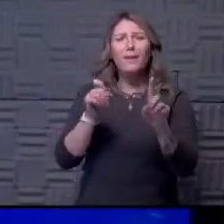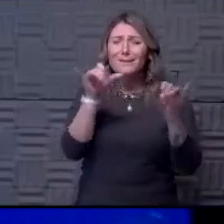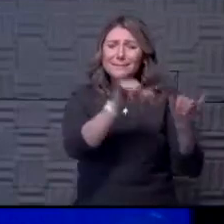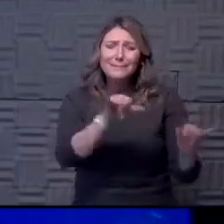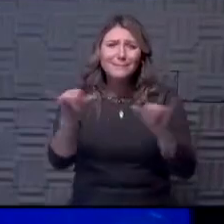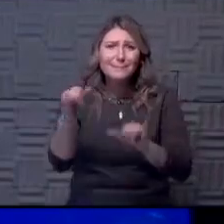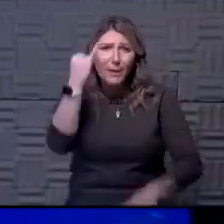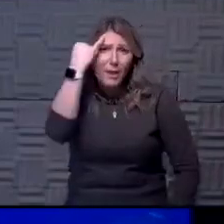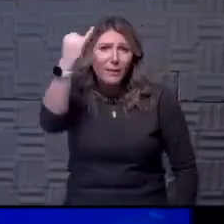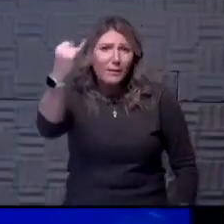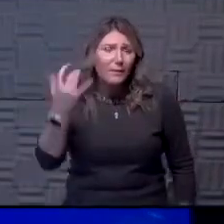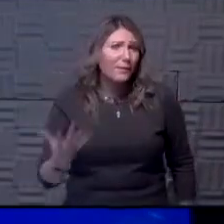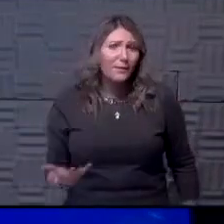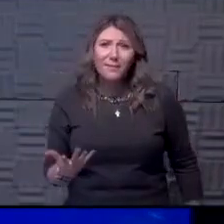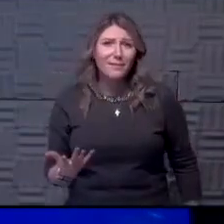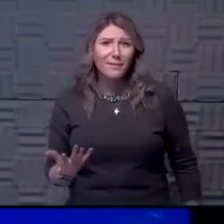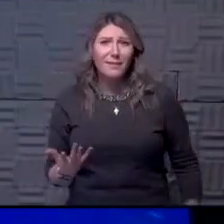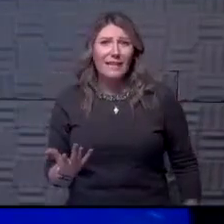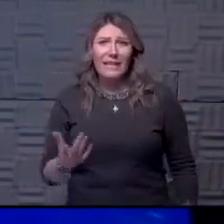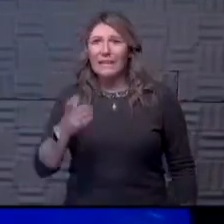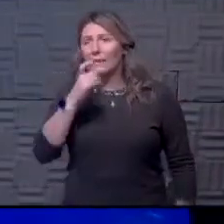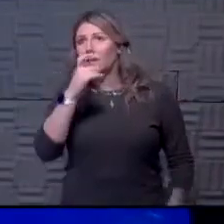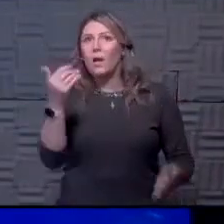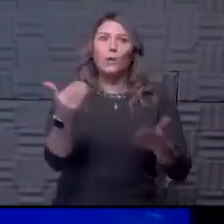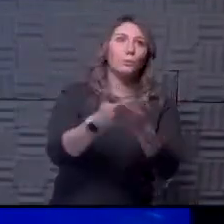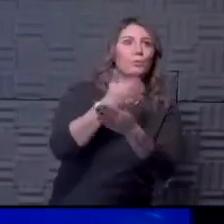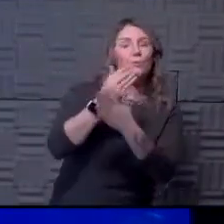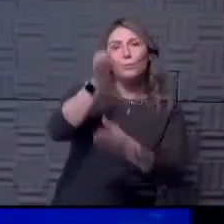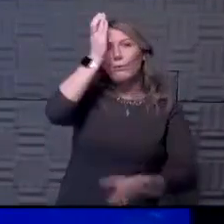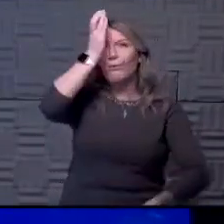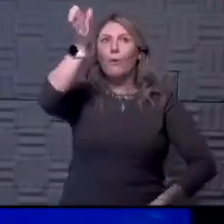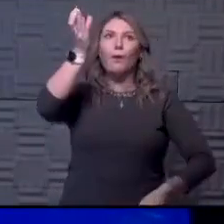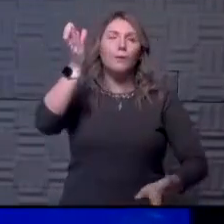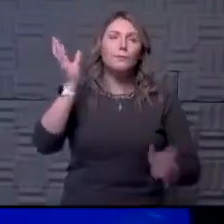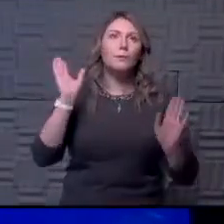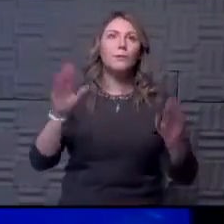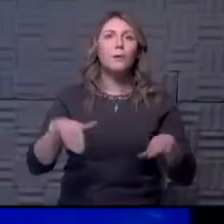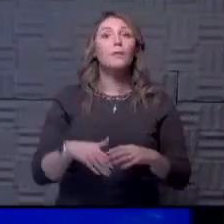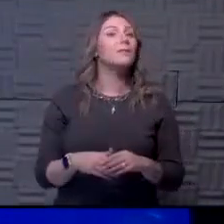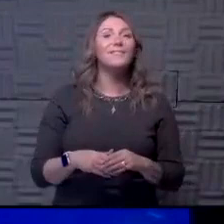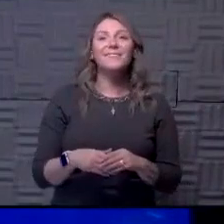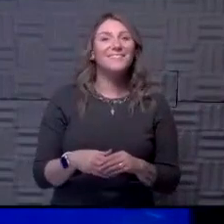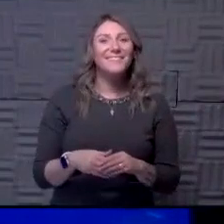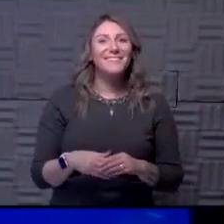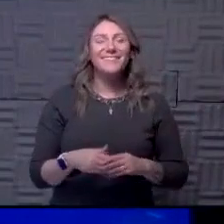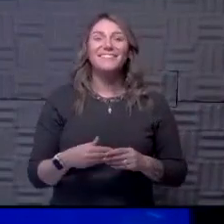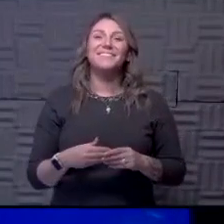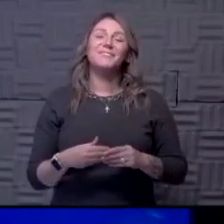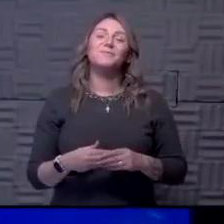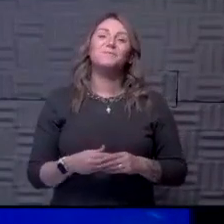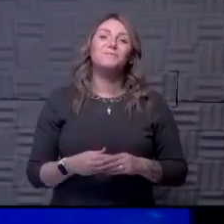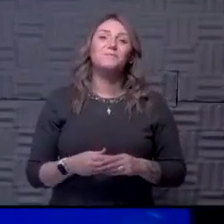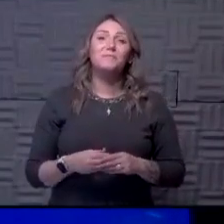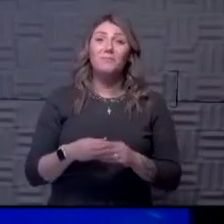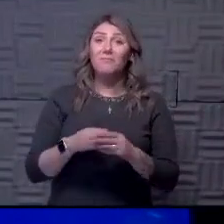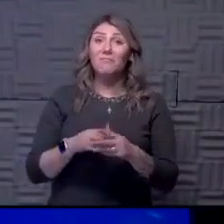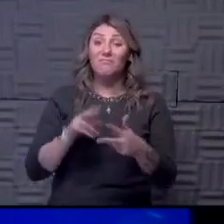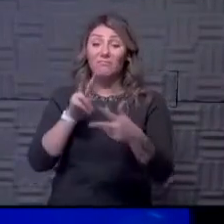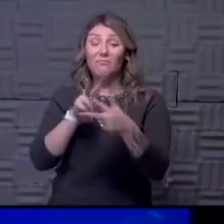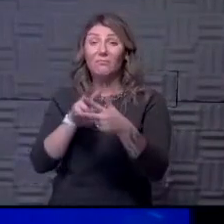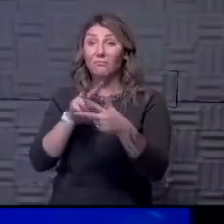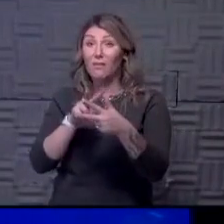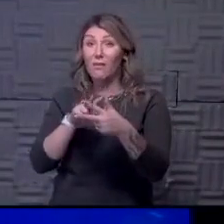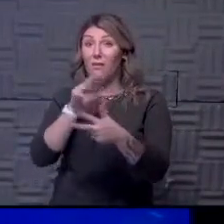story. And so it's not some entirely new concept. And actually, even the Moderna and Pfizer